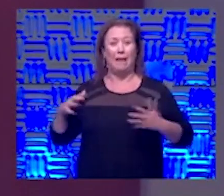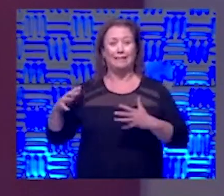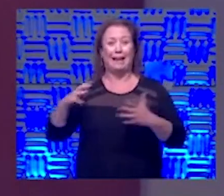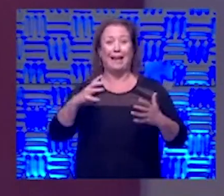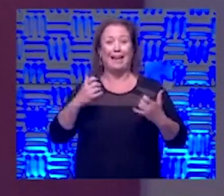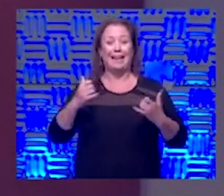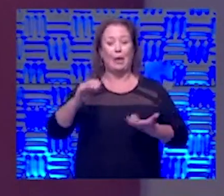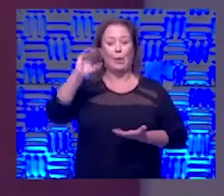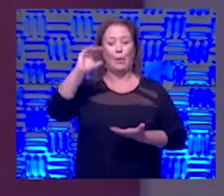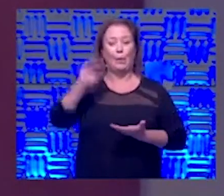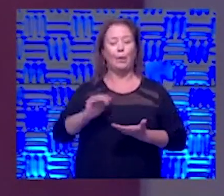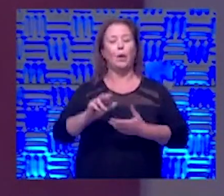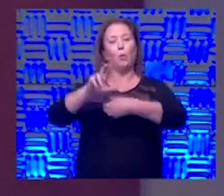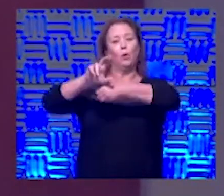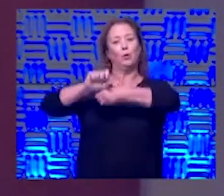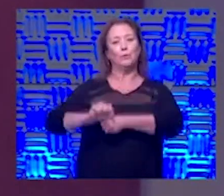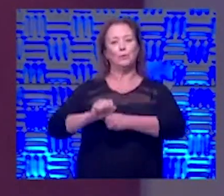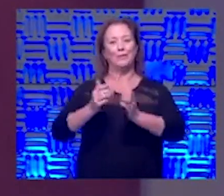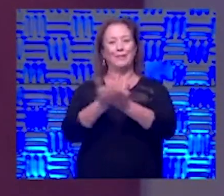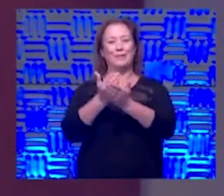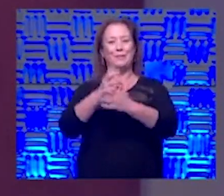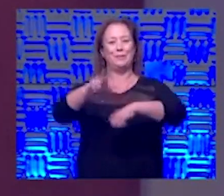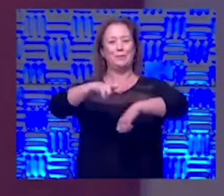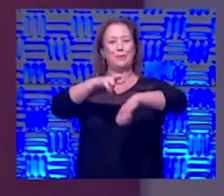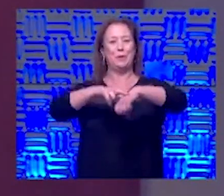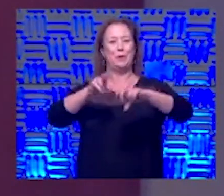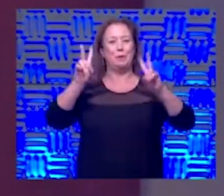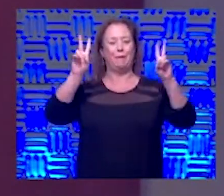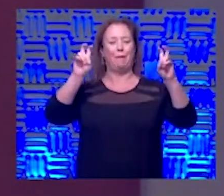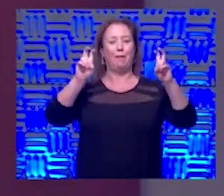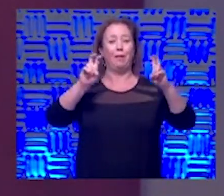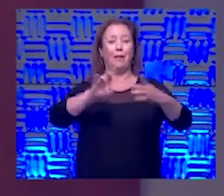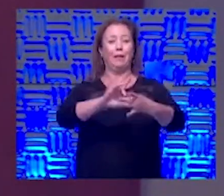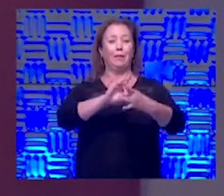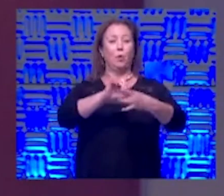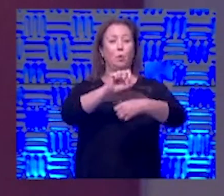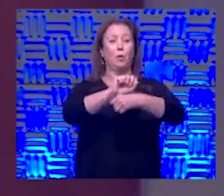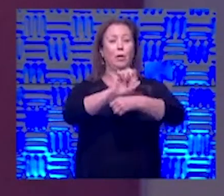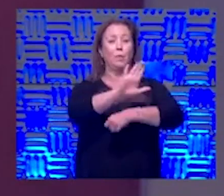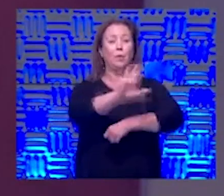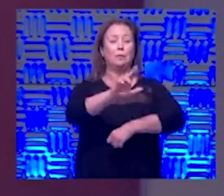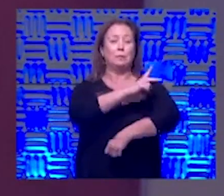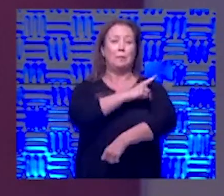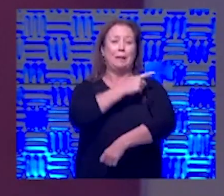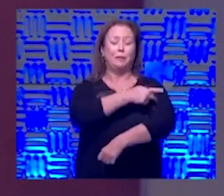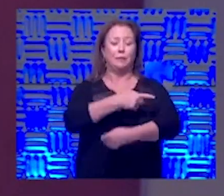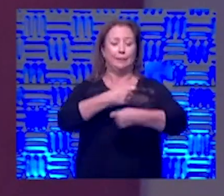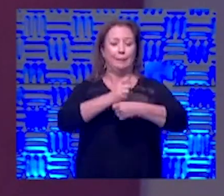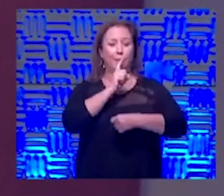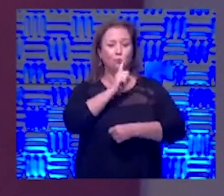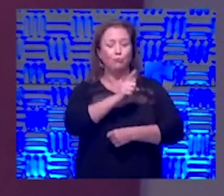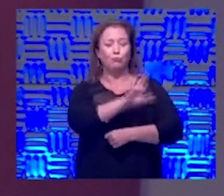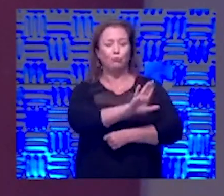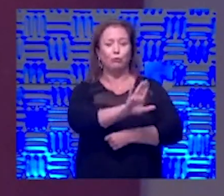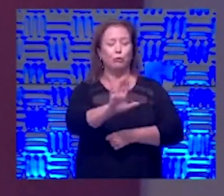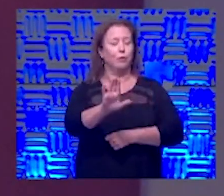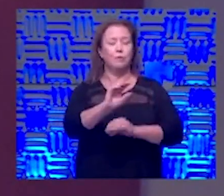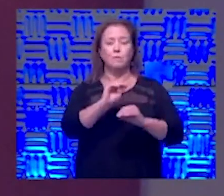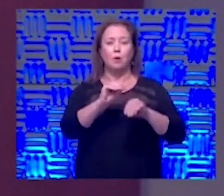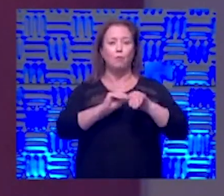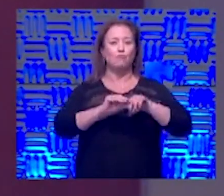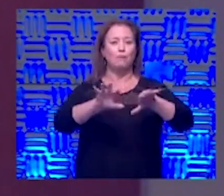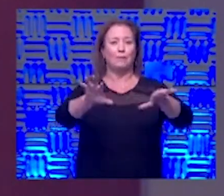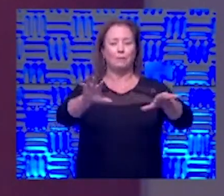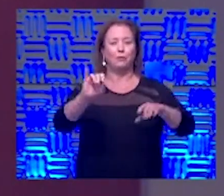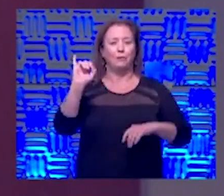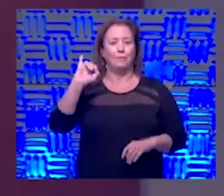We're kind of get used to this new normal of dealing with those patients and making sure that there's no transmission of